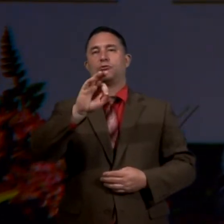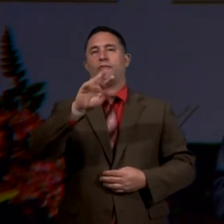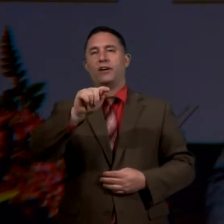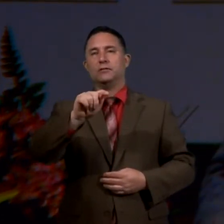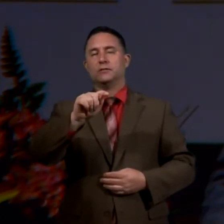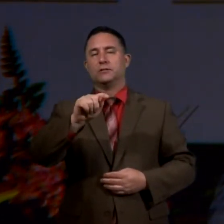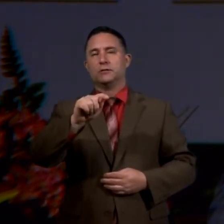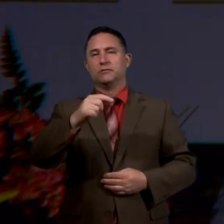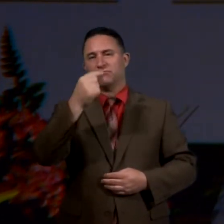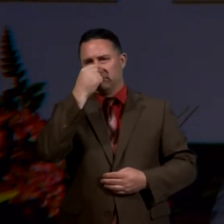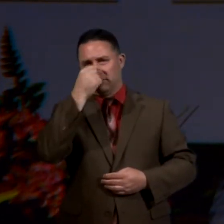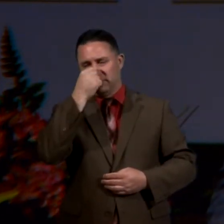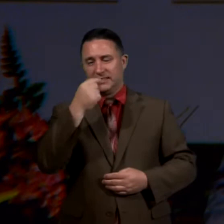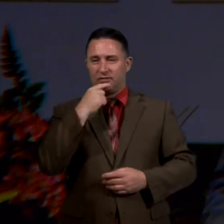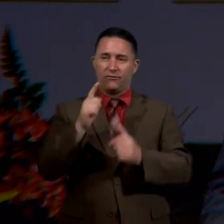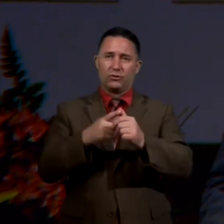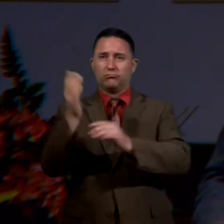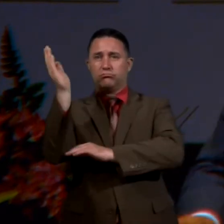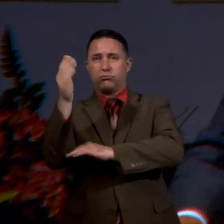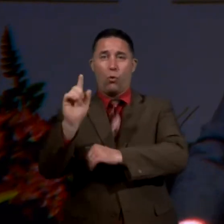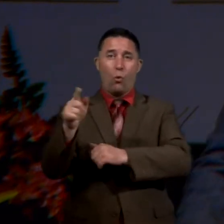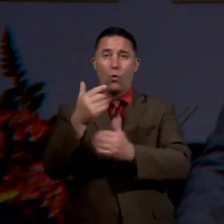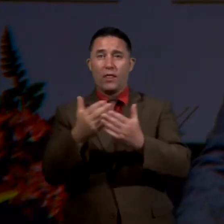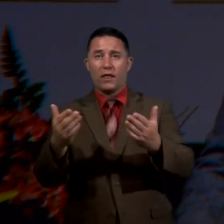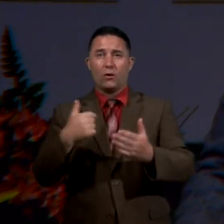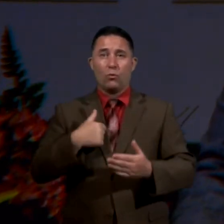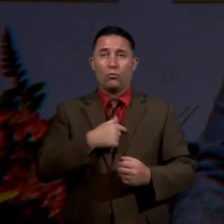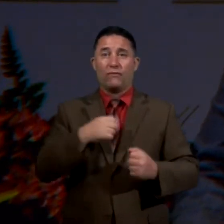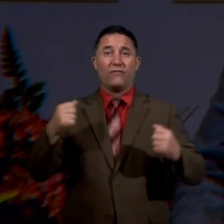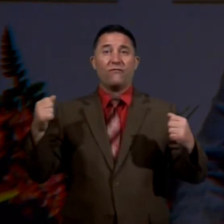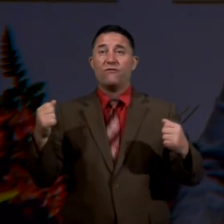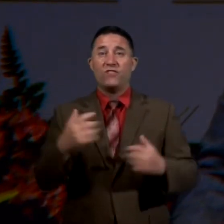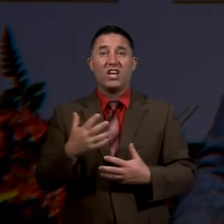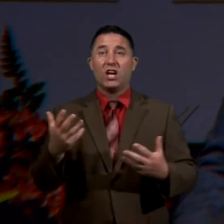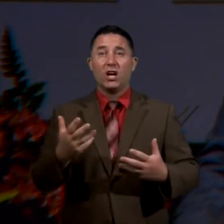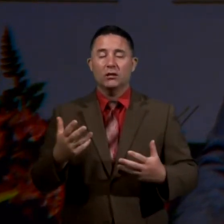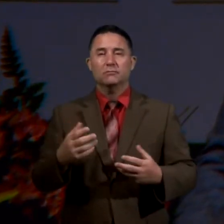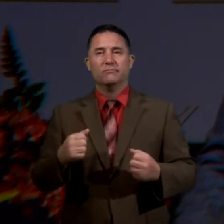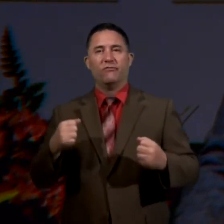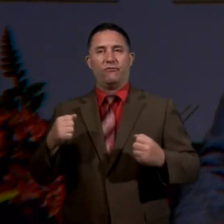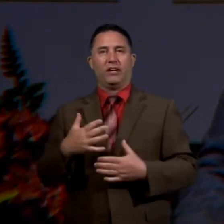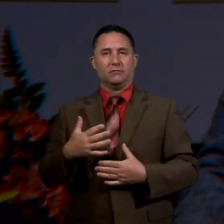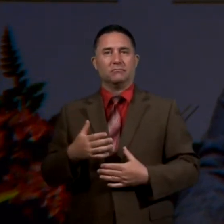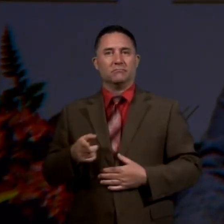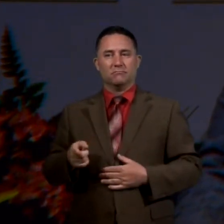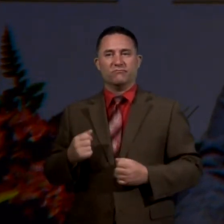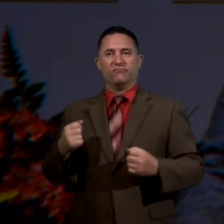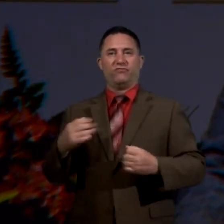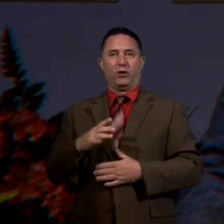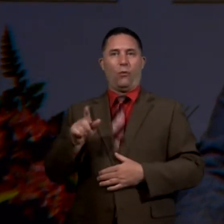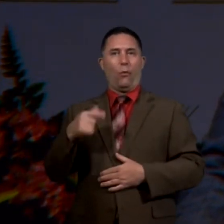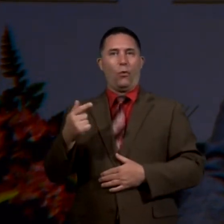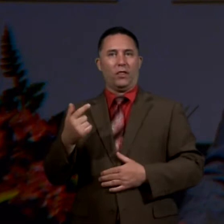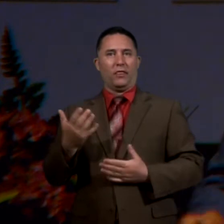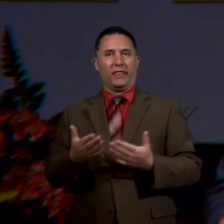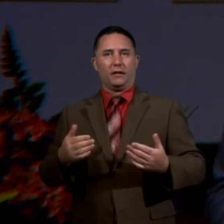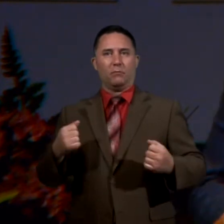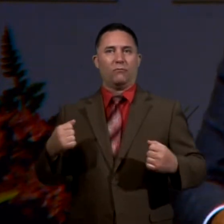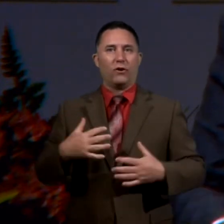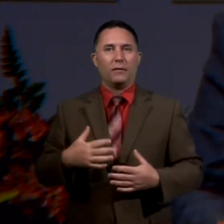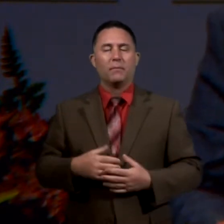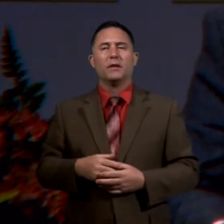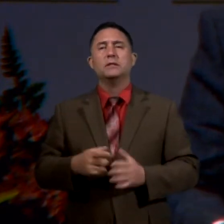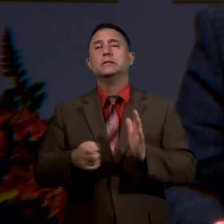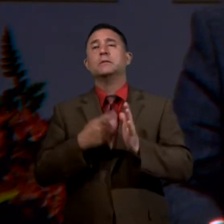first inaugural address, "The only thing we have to fear is fear itself." Sometimes in